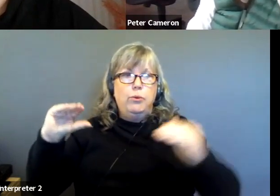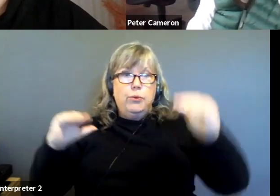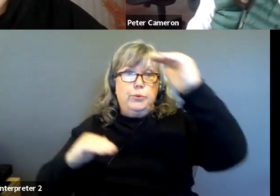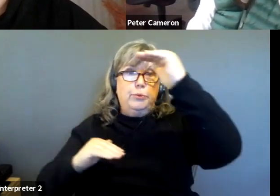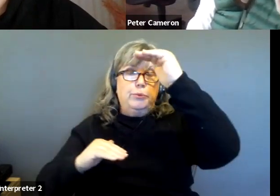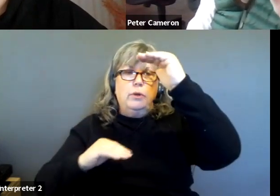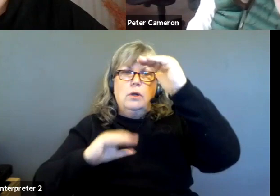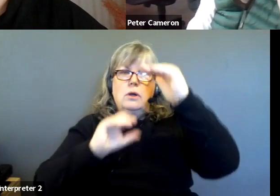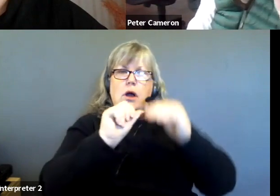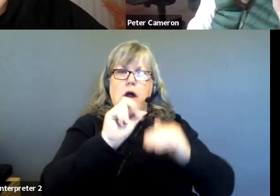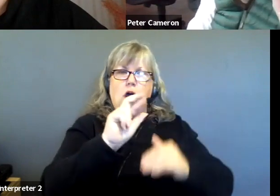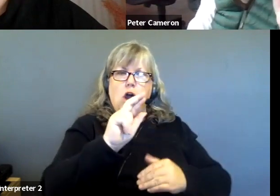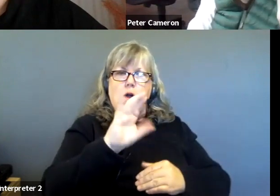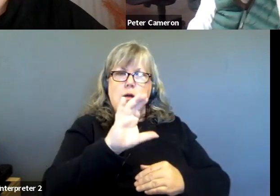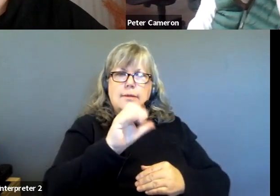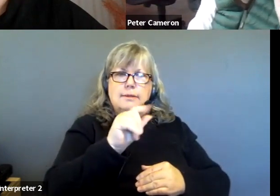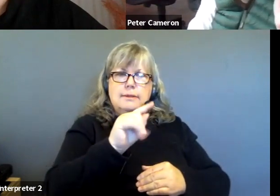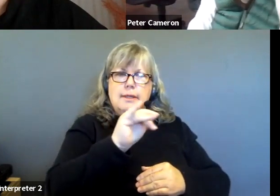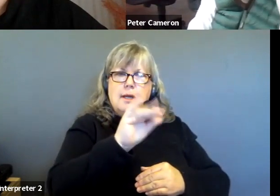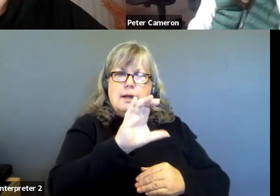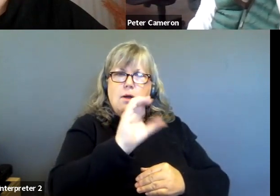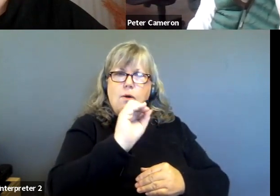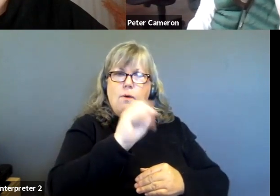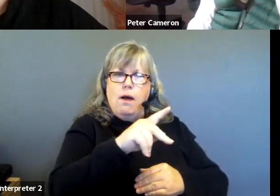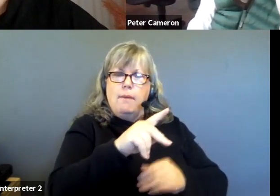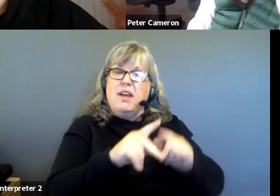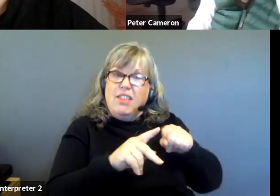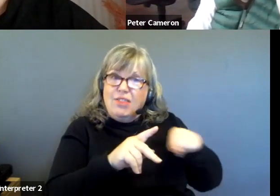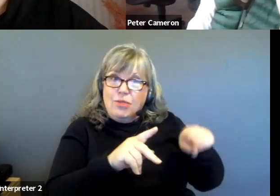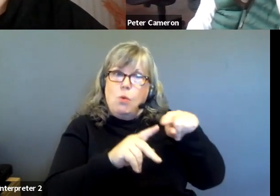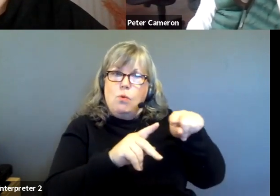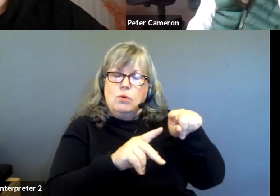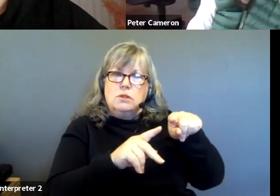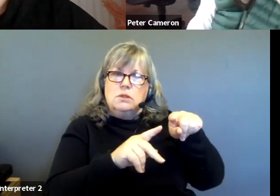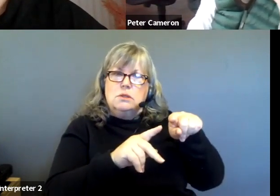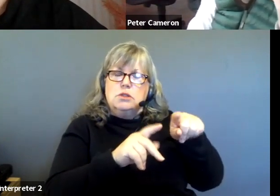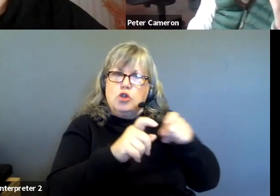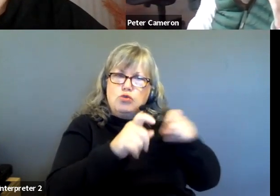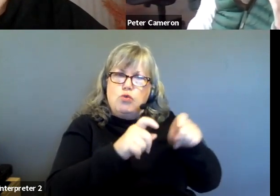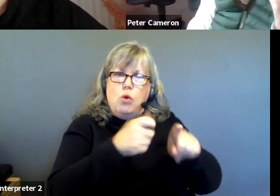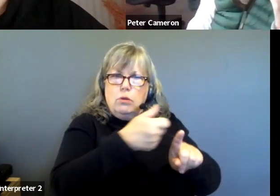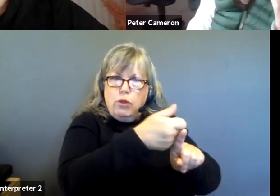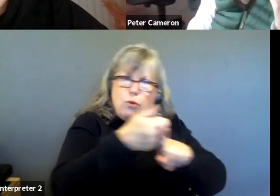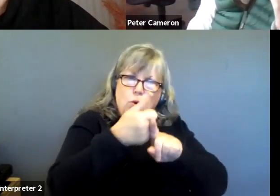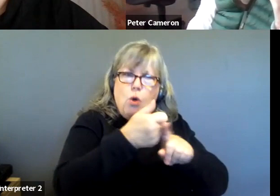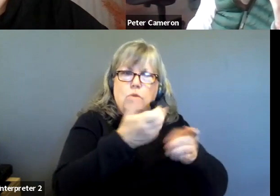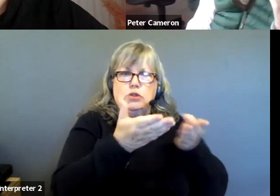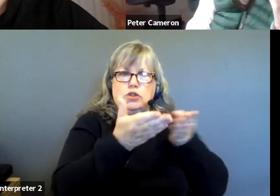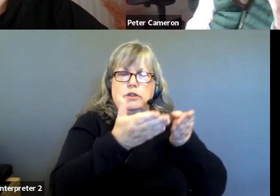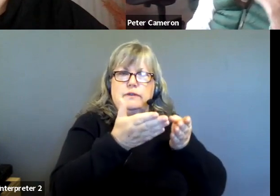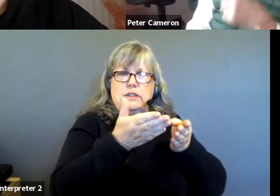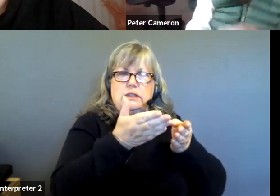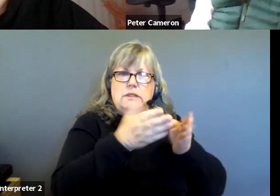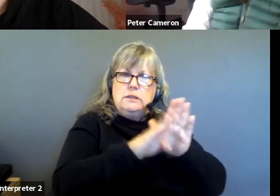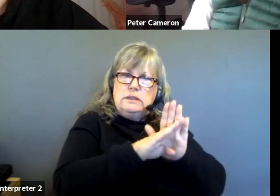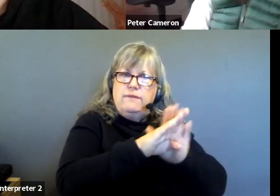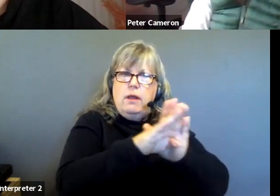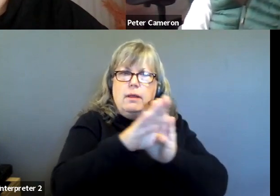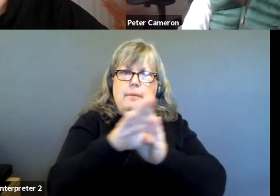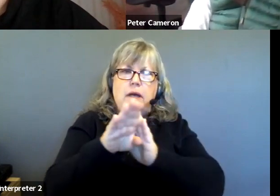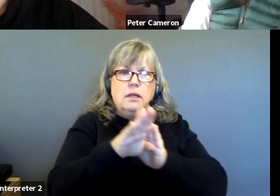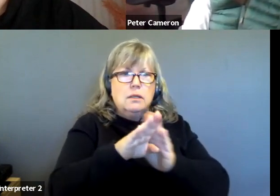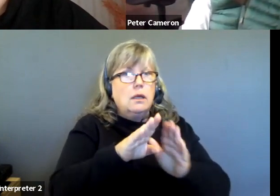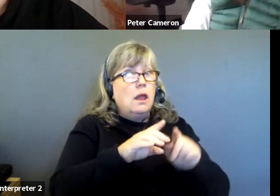Co-op and people who have controlling their own services and development. A very, very successful